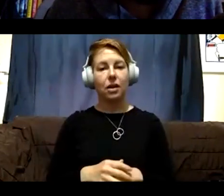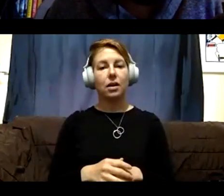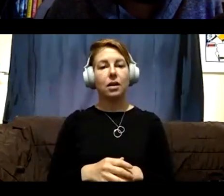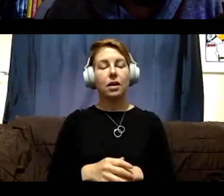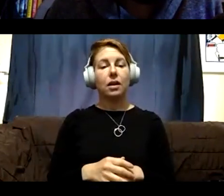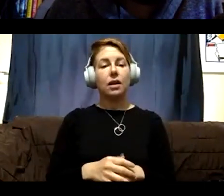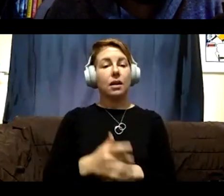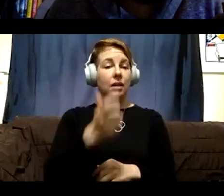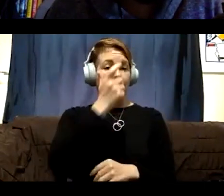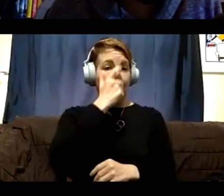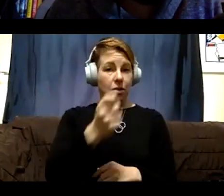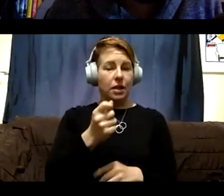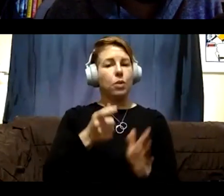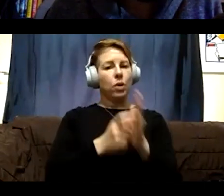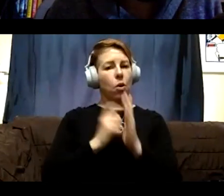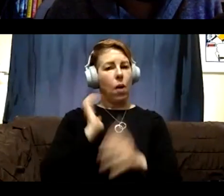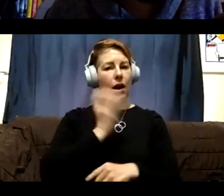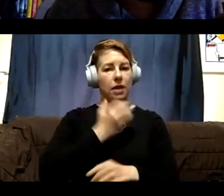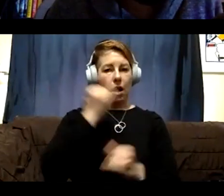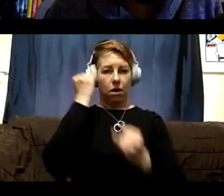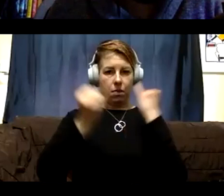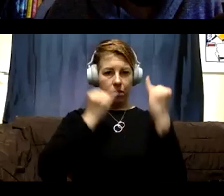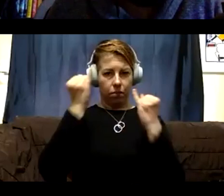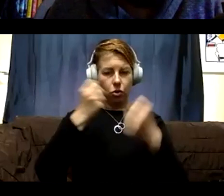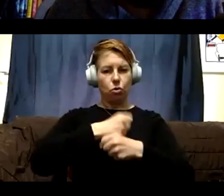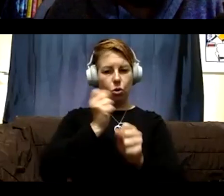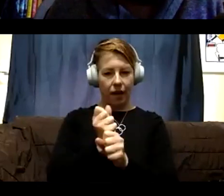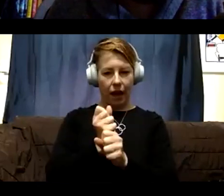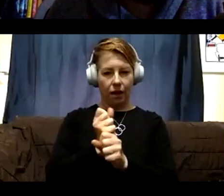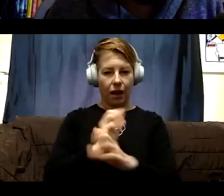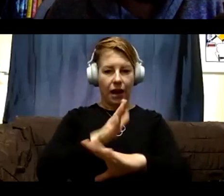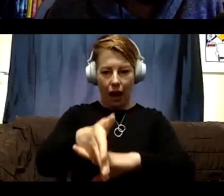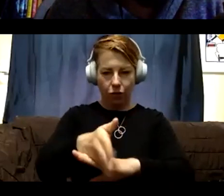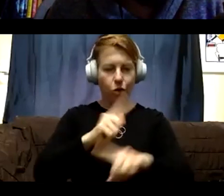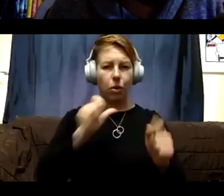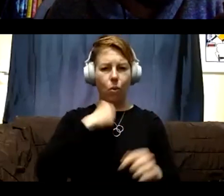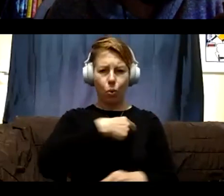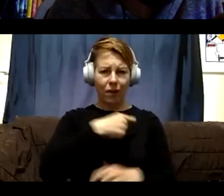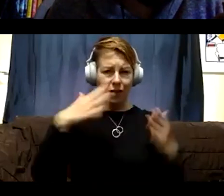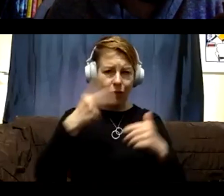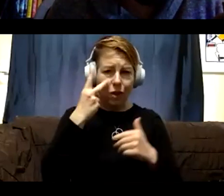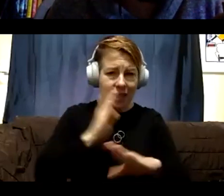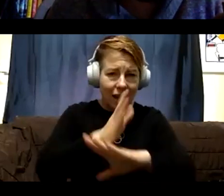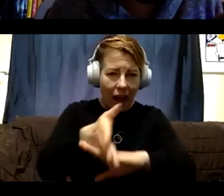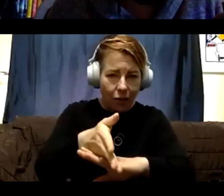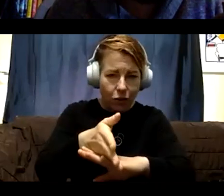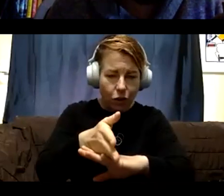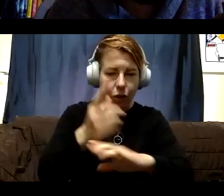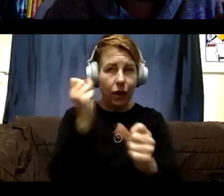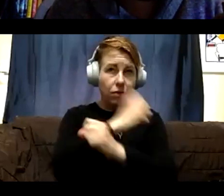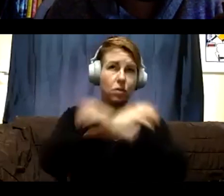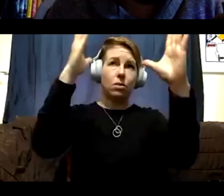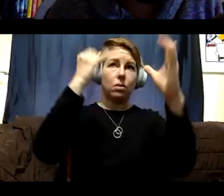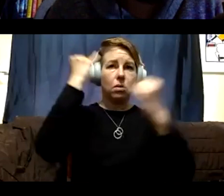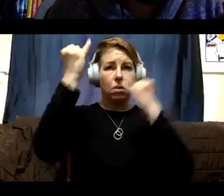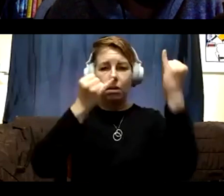that it takes our imaginations to create an after where there are no afters, revealing the mistake inherent in founding your identity on